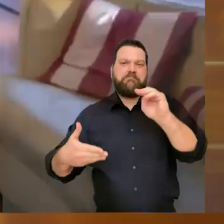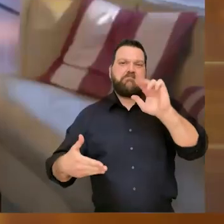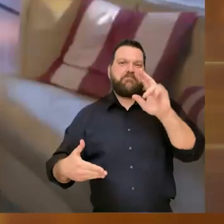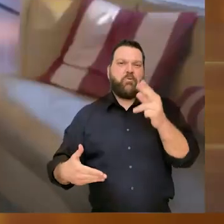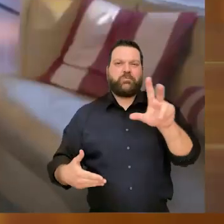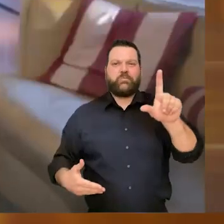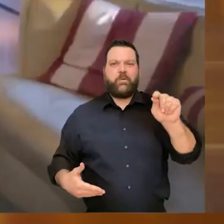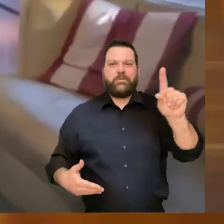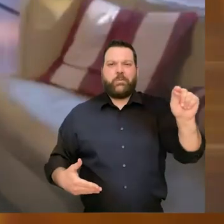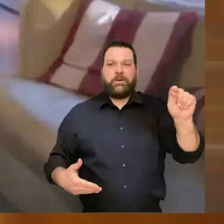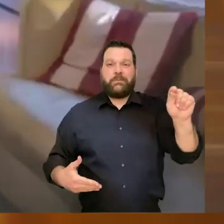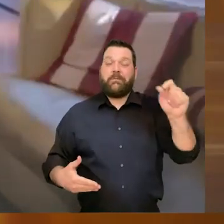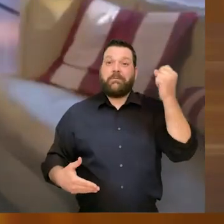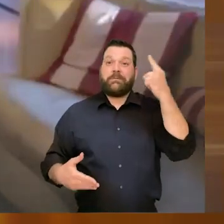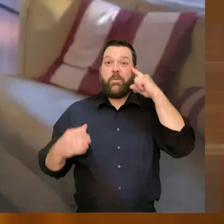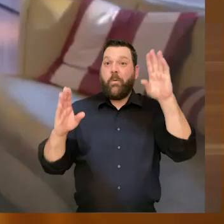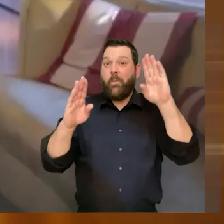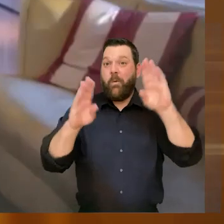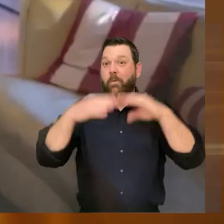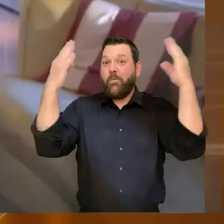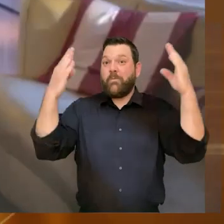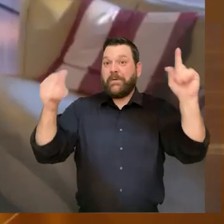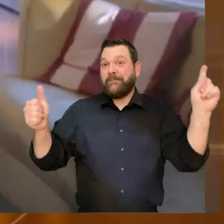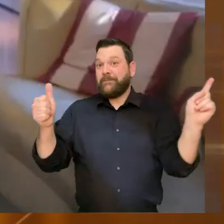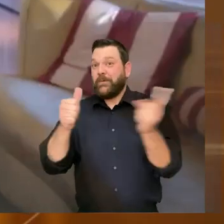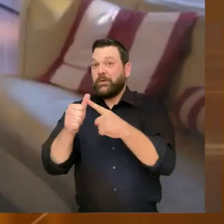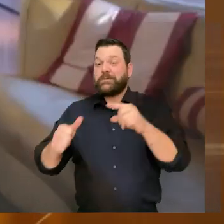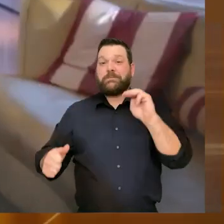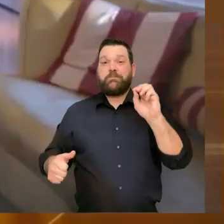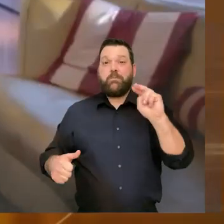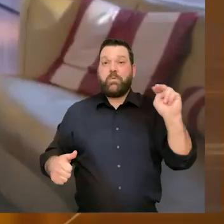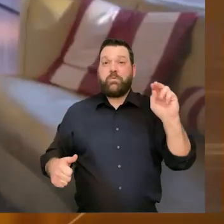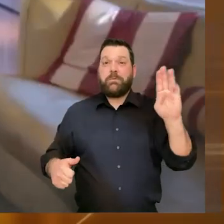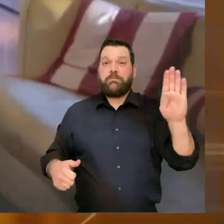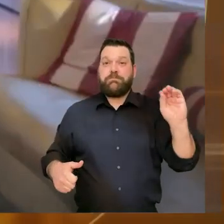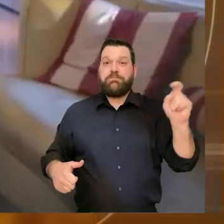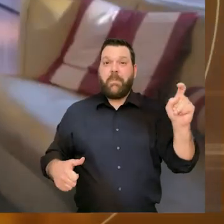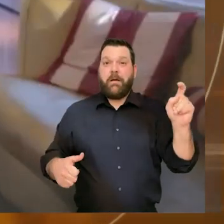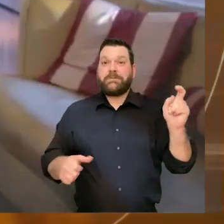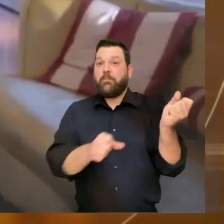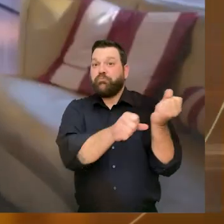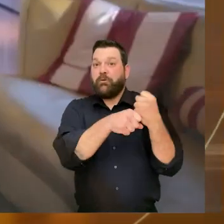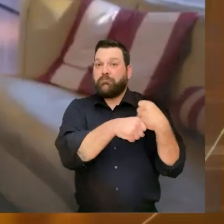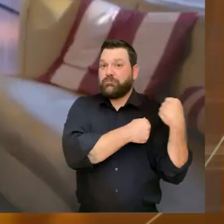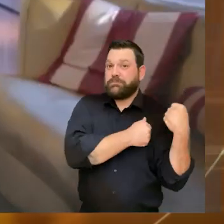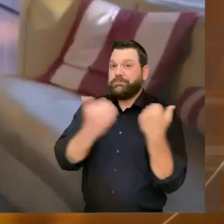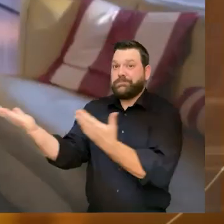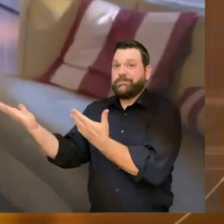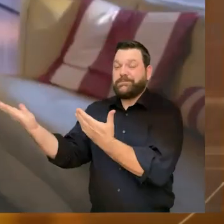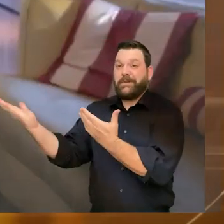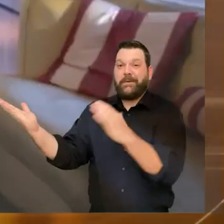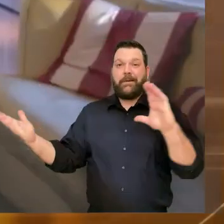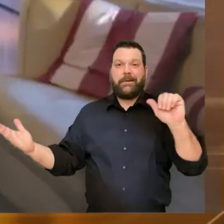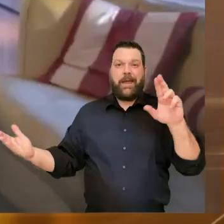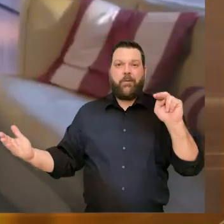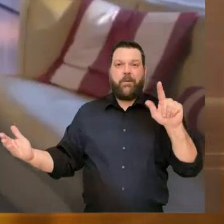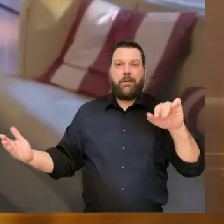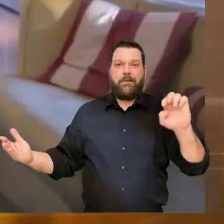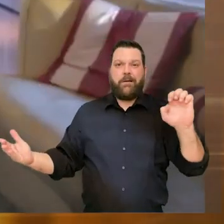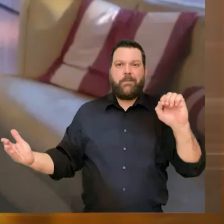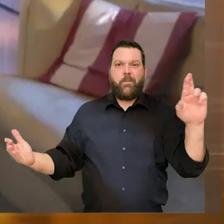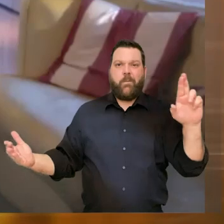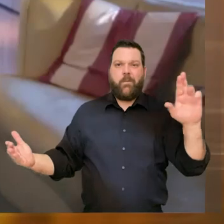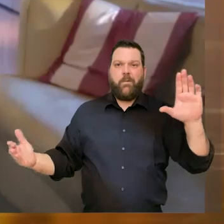2020. We begin with a performance by the first of our outstanding musical production nominees, Moonbox